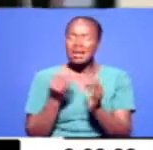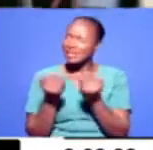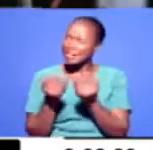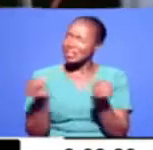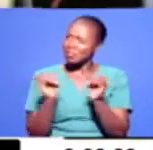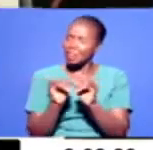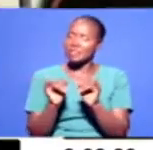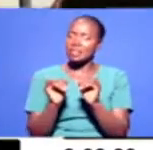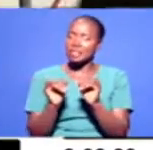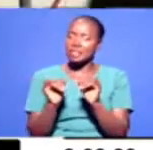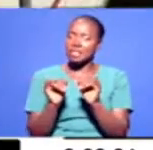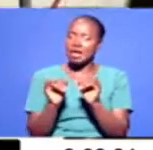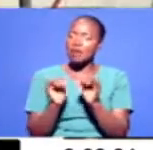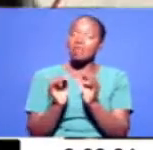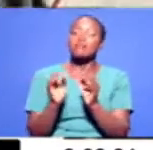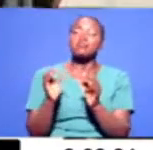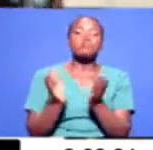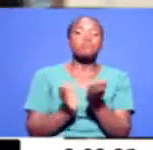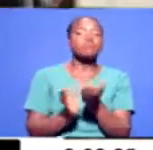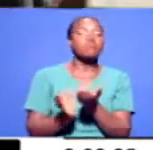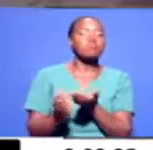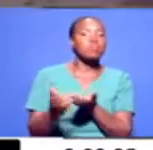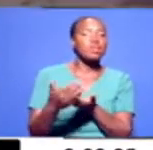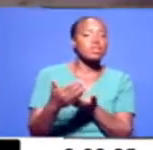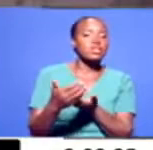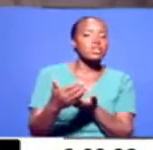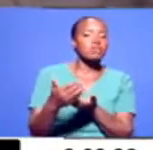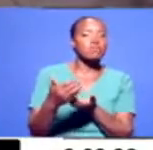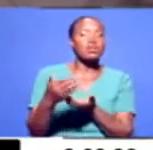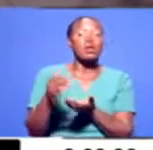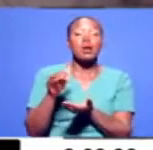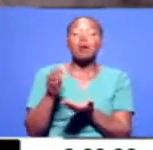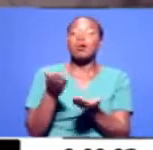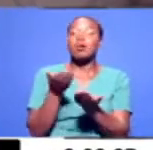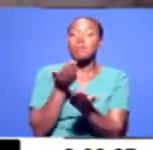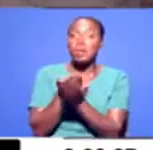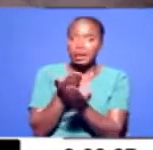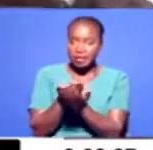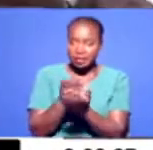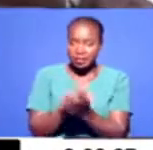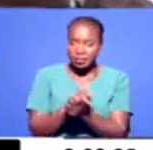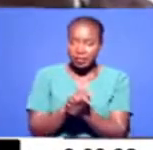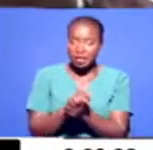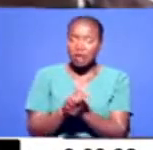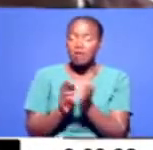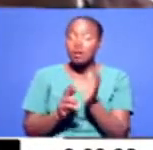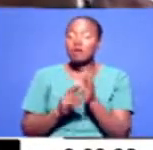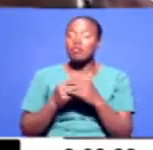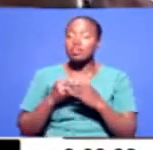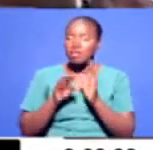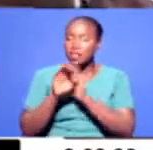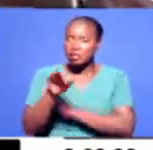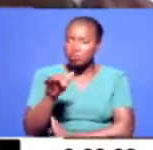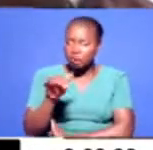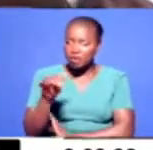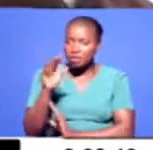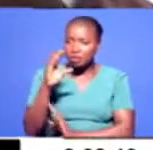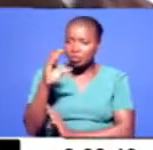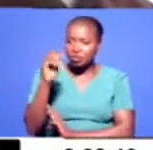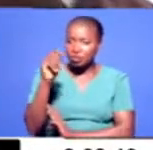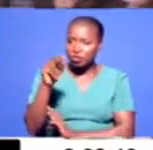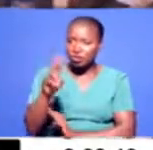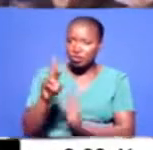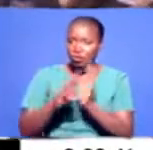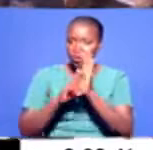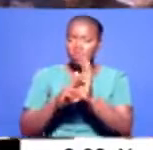independently collective bargaining. On the request by KOTU to have representation in the NSSF board, the